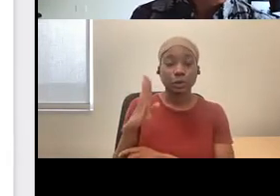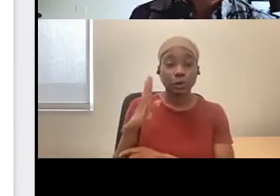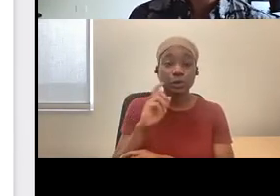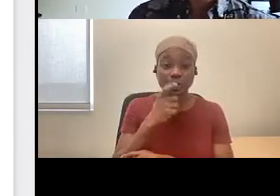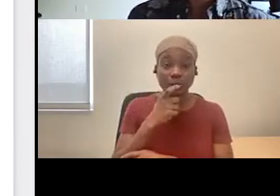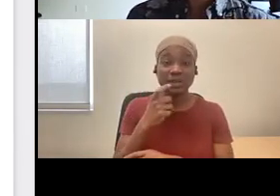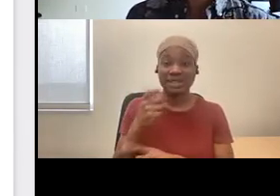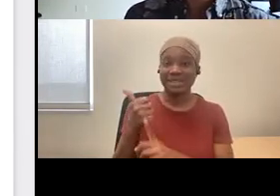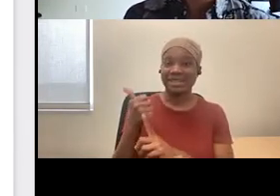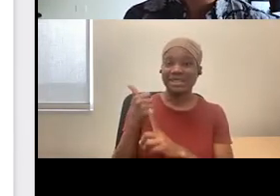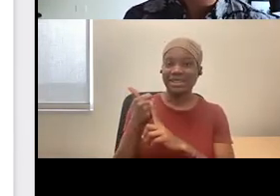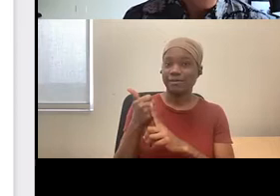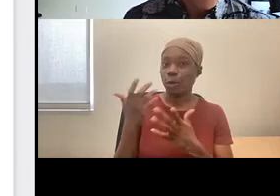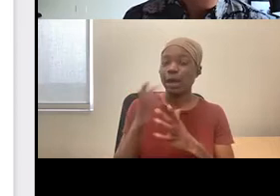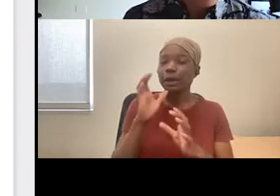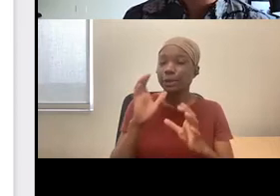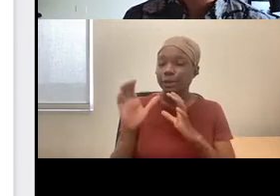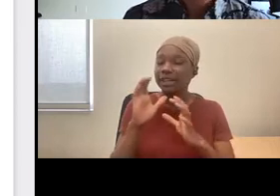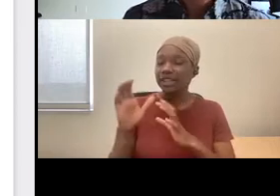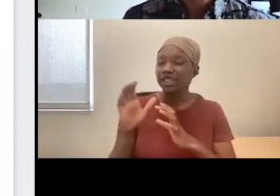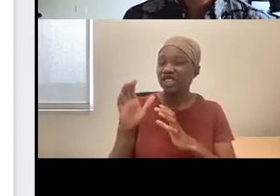Bluetooth would be a communication sensor as well.